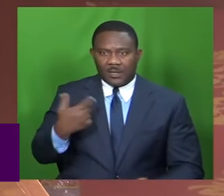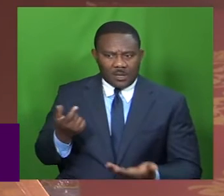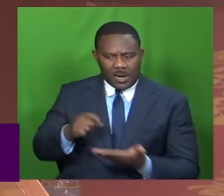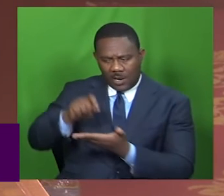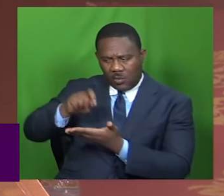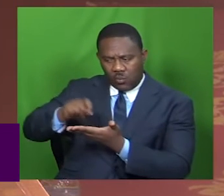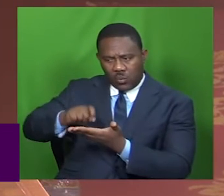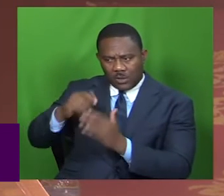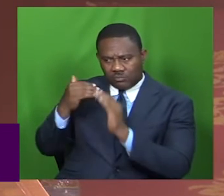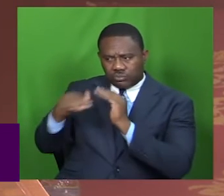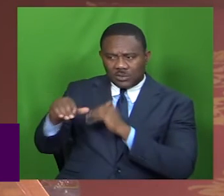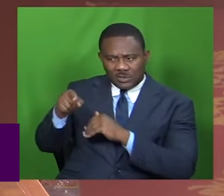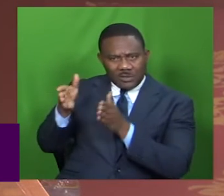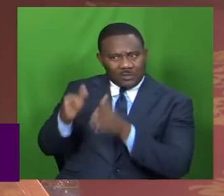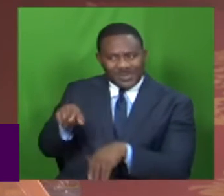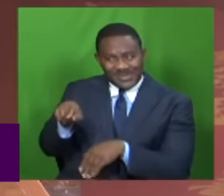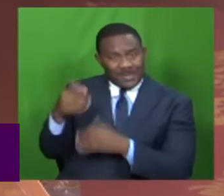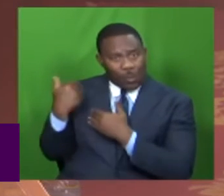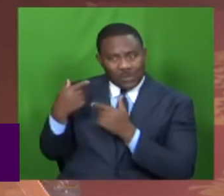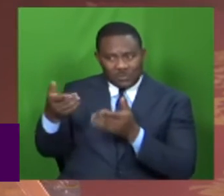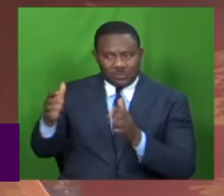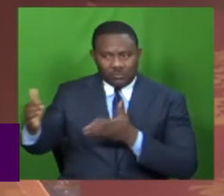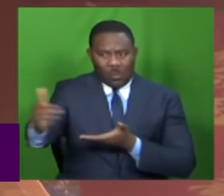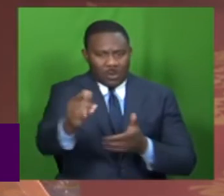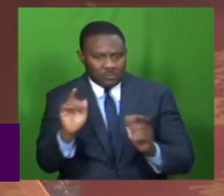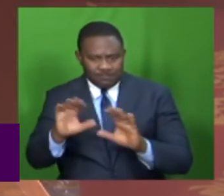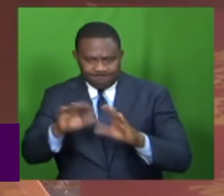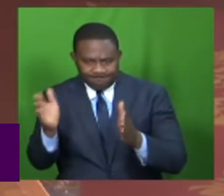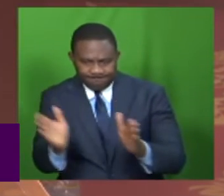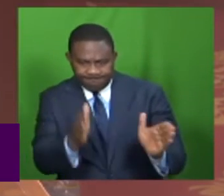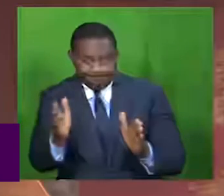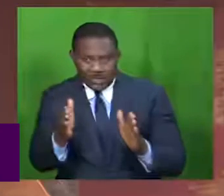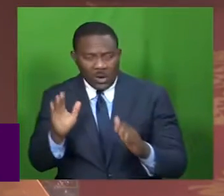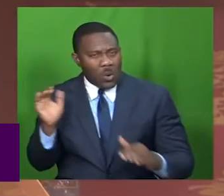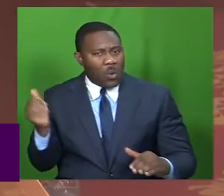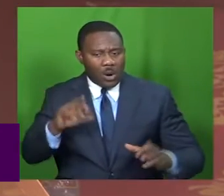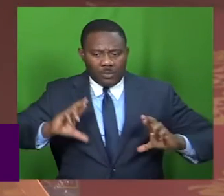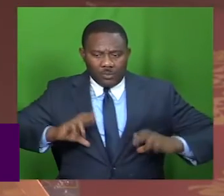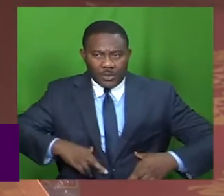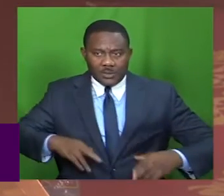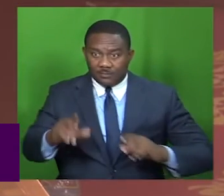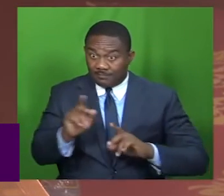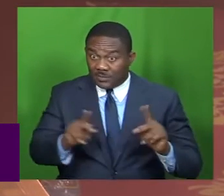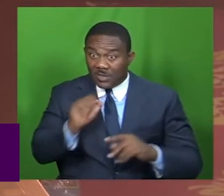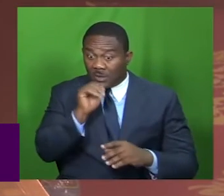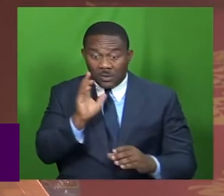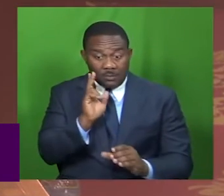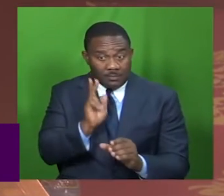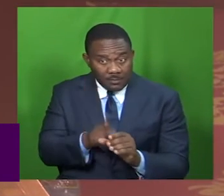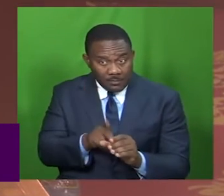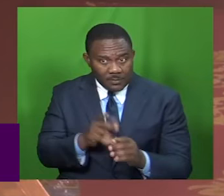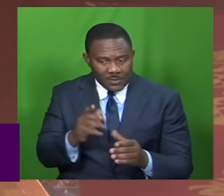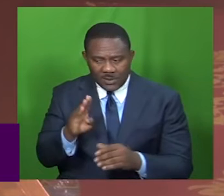convener, letting him know, Mr. Speaker, that all pensioners who did not participate